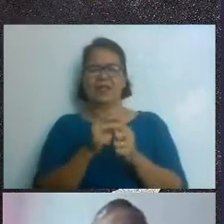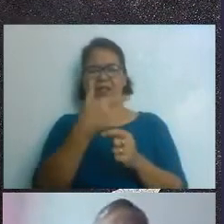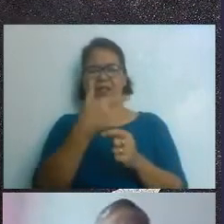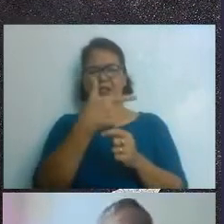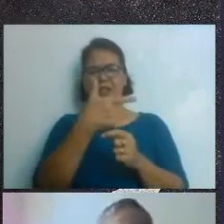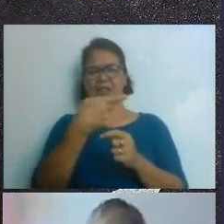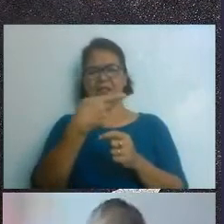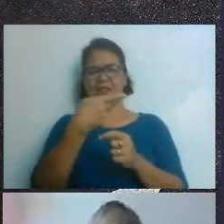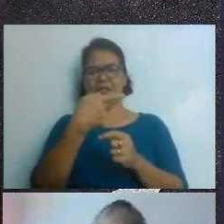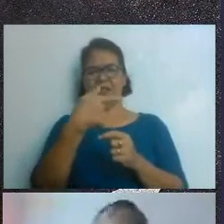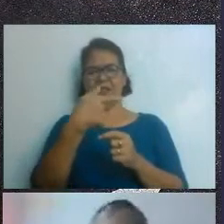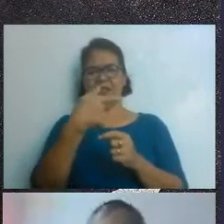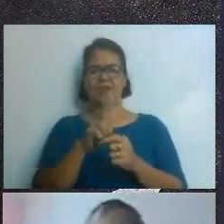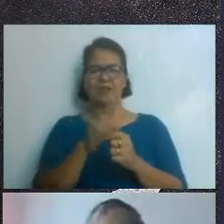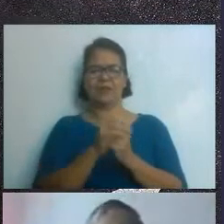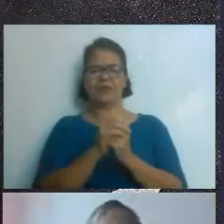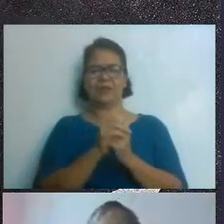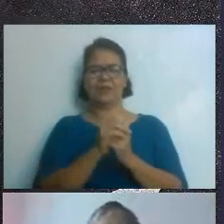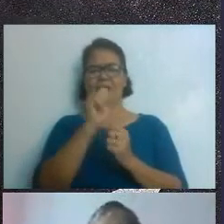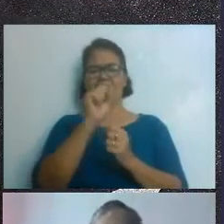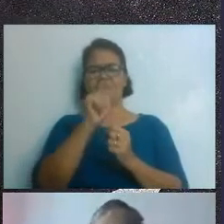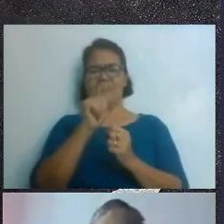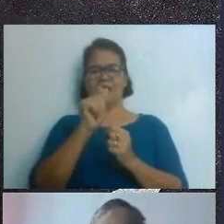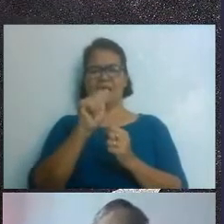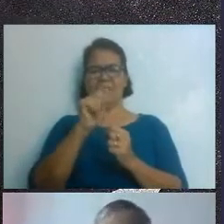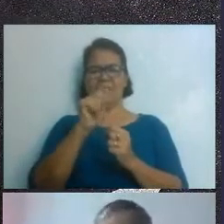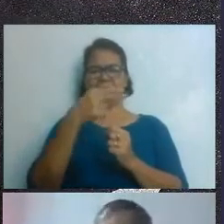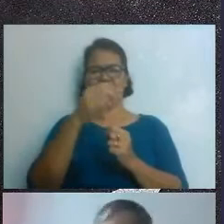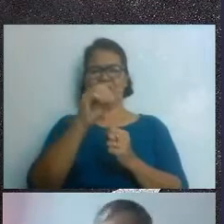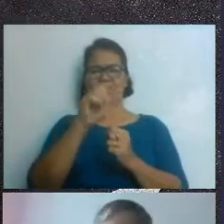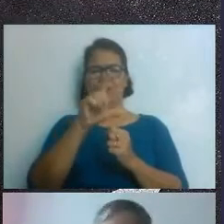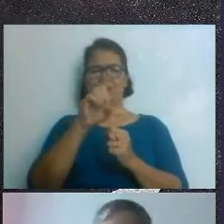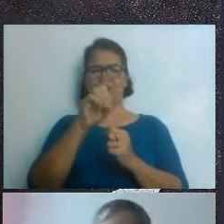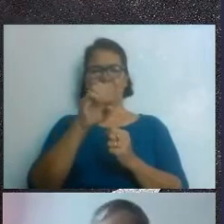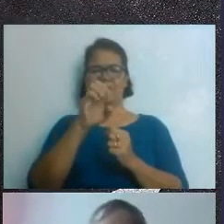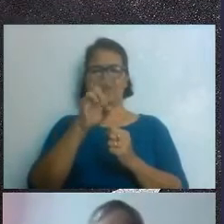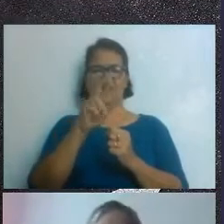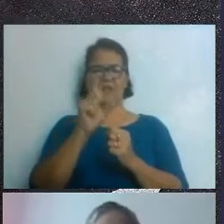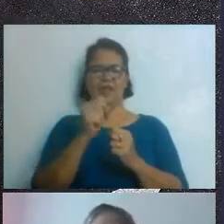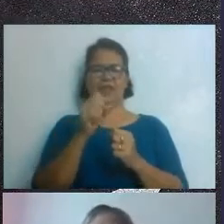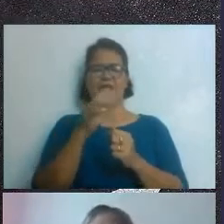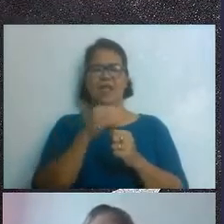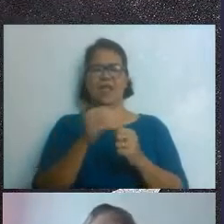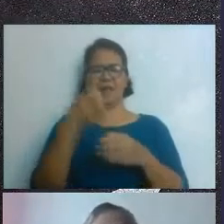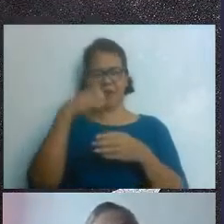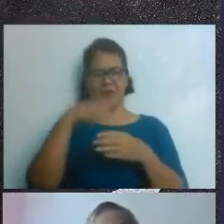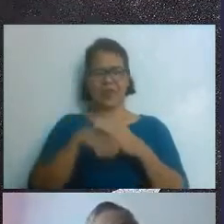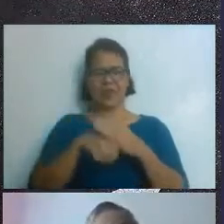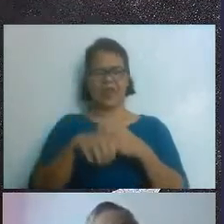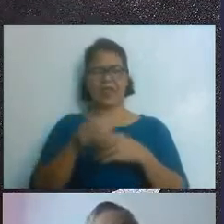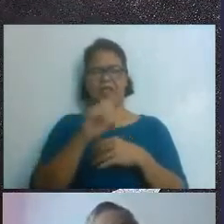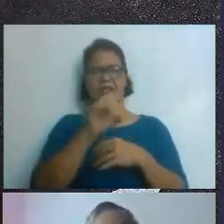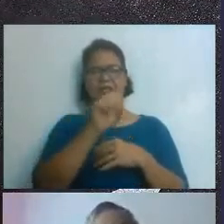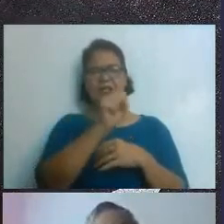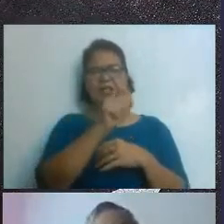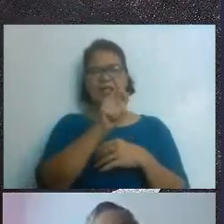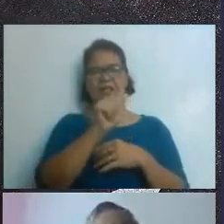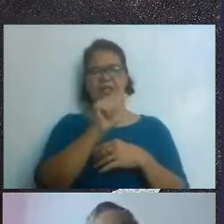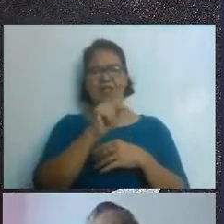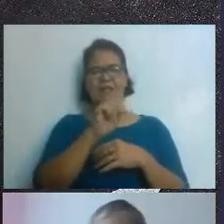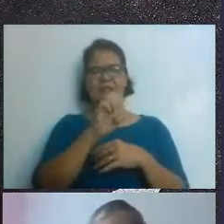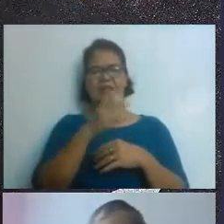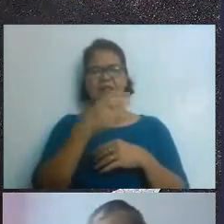leaders, industry leaders, and internal stakeholders of the Department of Education. I'm also sharing